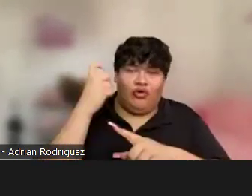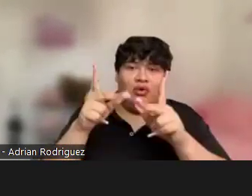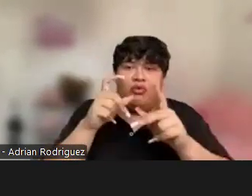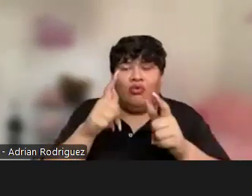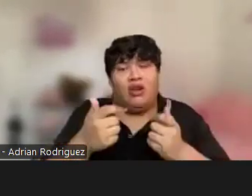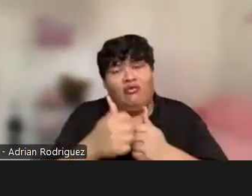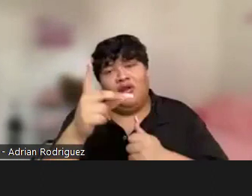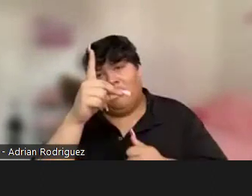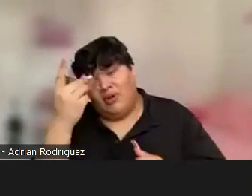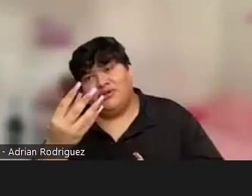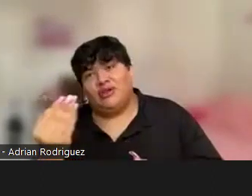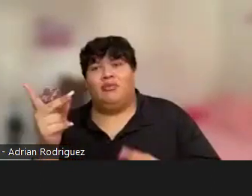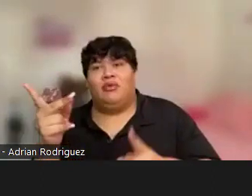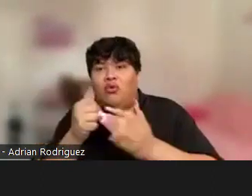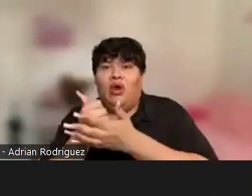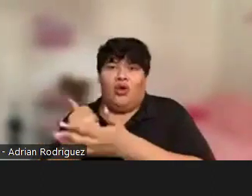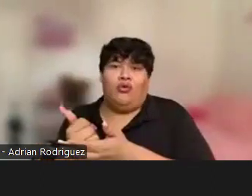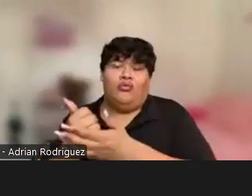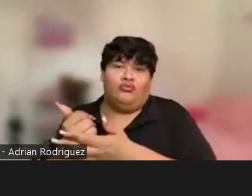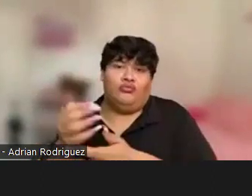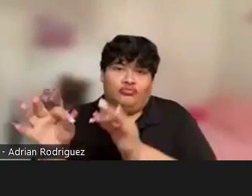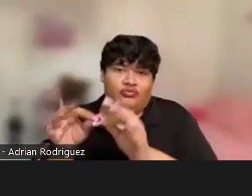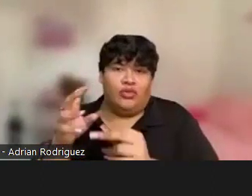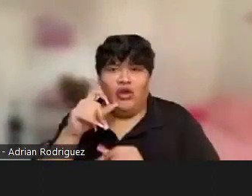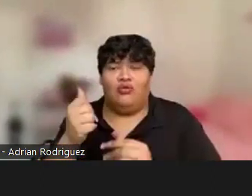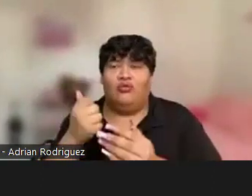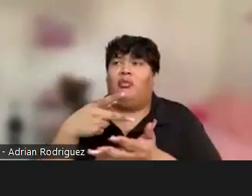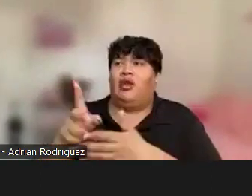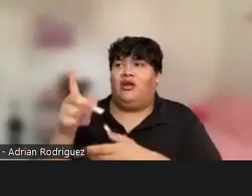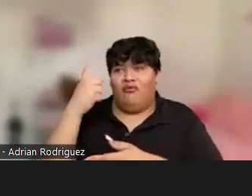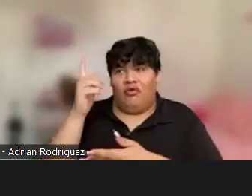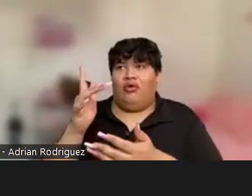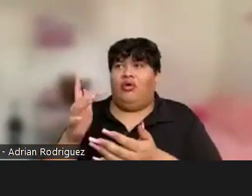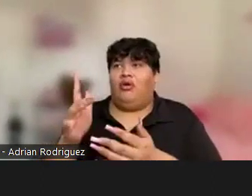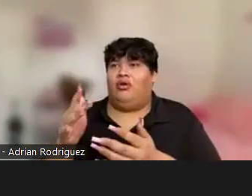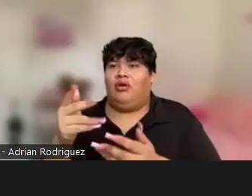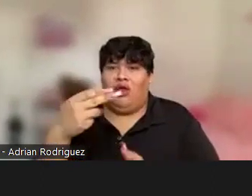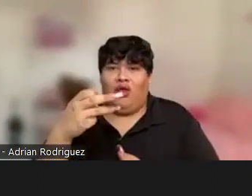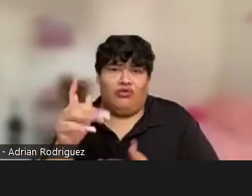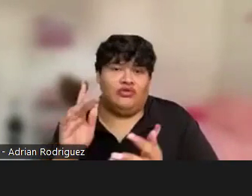caregivers to appropriate mental and behavioral health services. So.